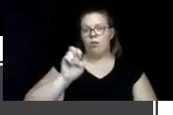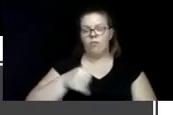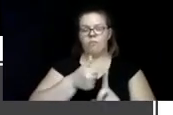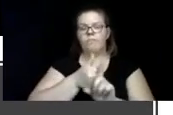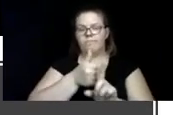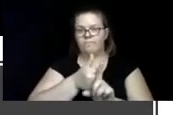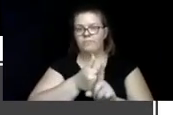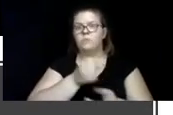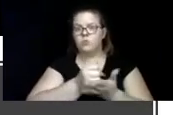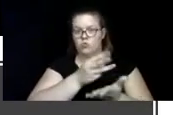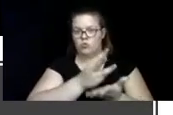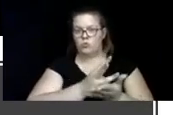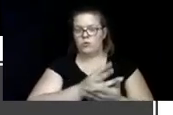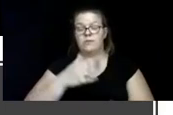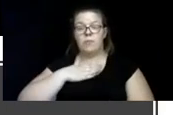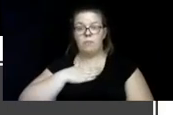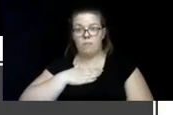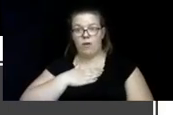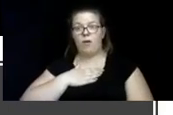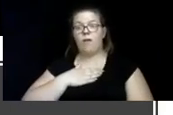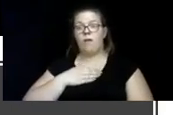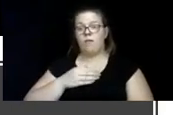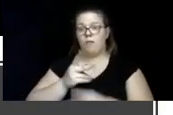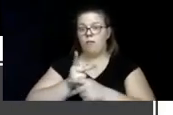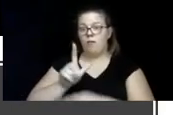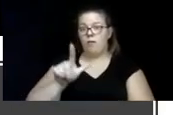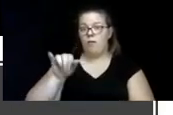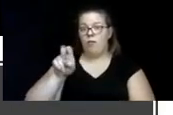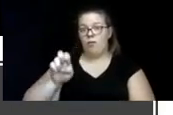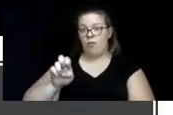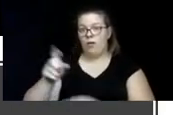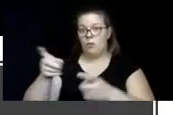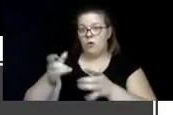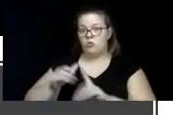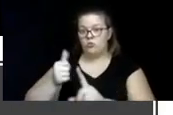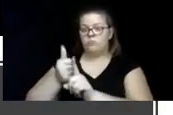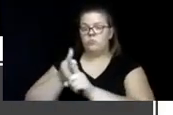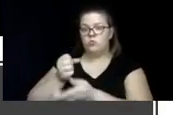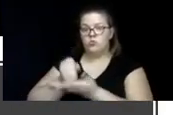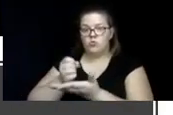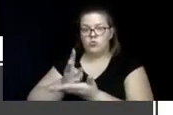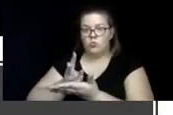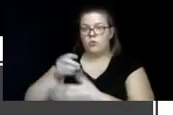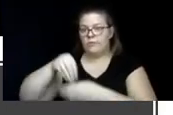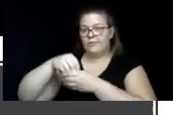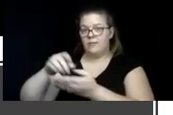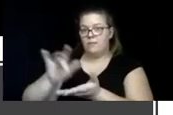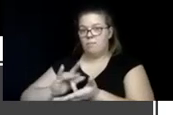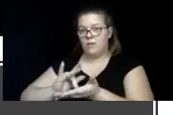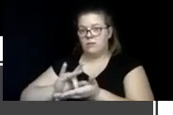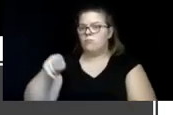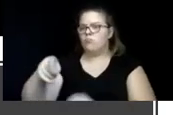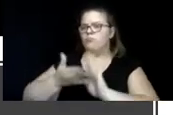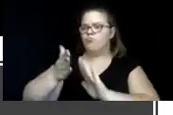manager is a social worker in medicine. So that's a social worker who runs the